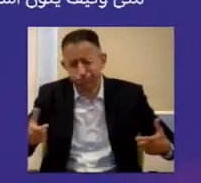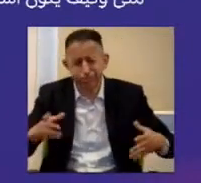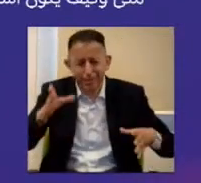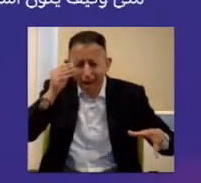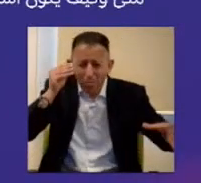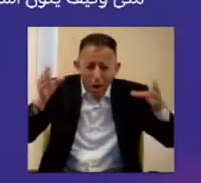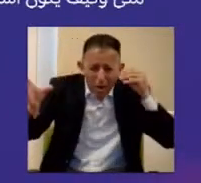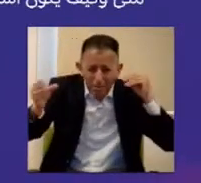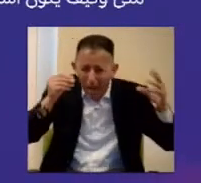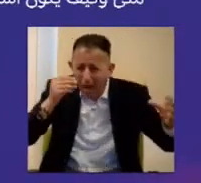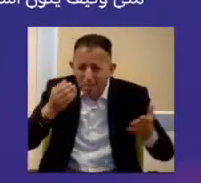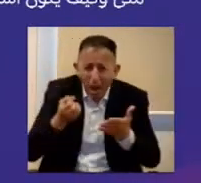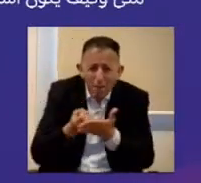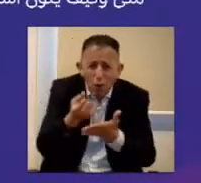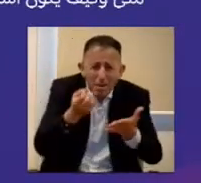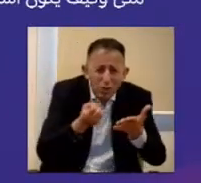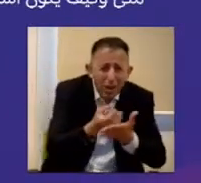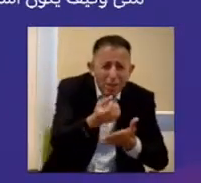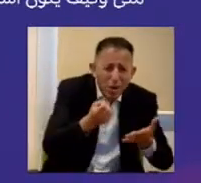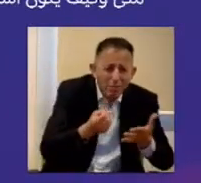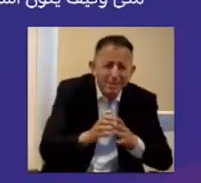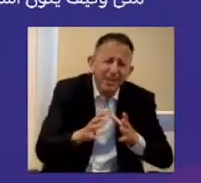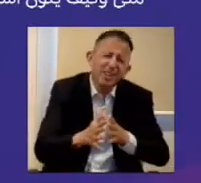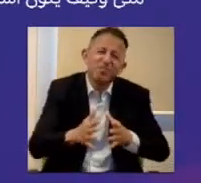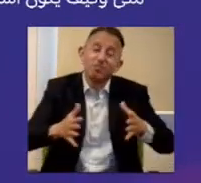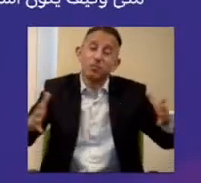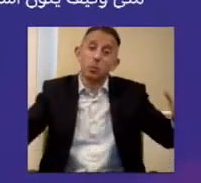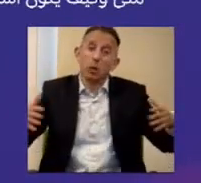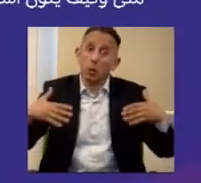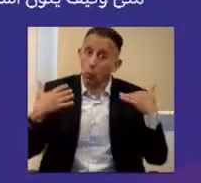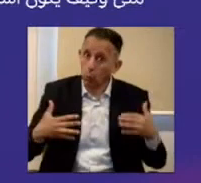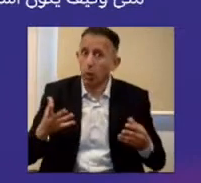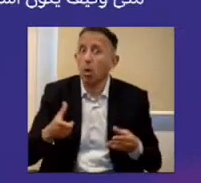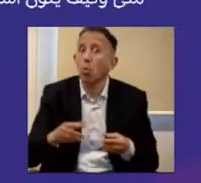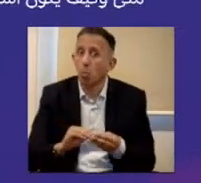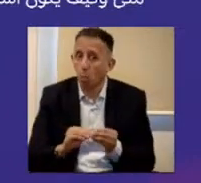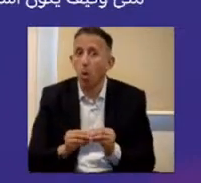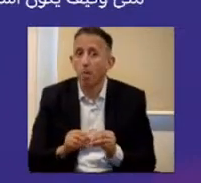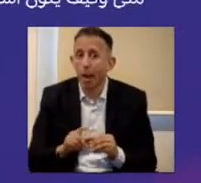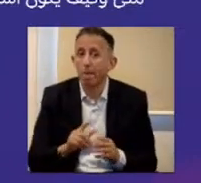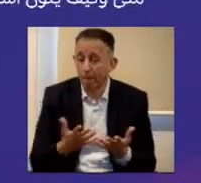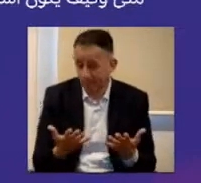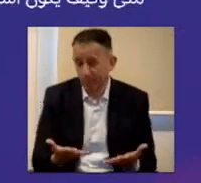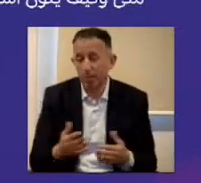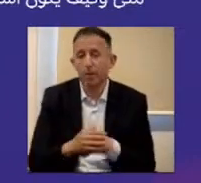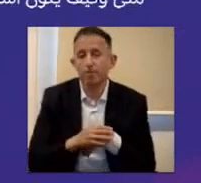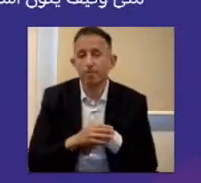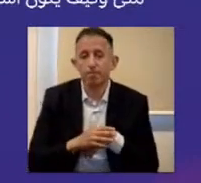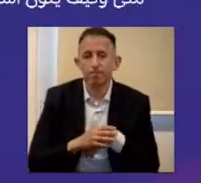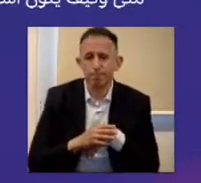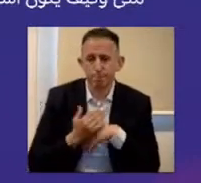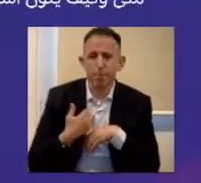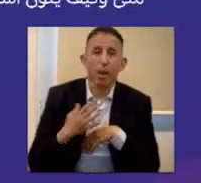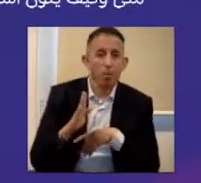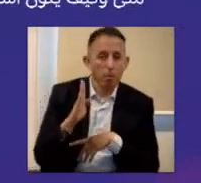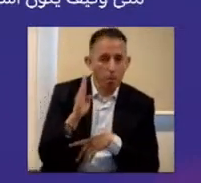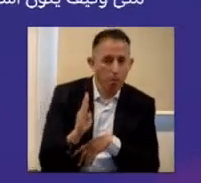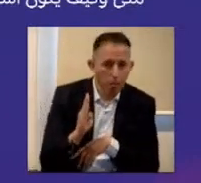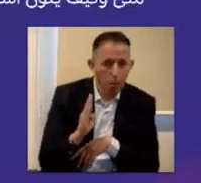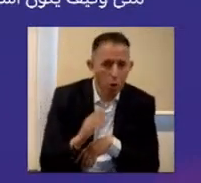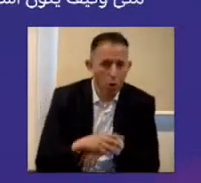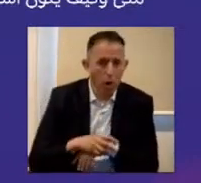make a clear borderline. You need information assessment, qualifications, and filtering because of this